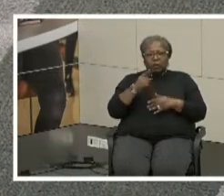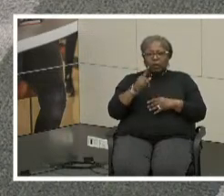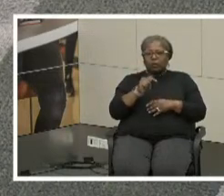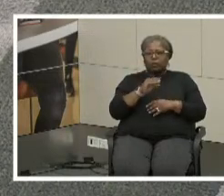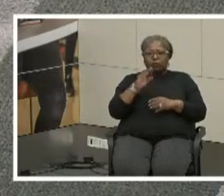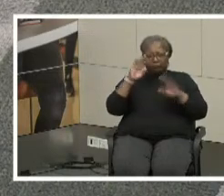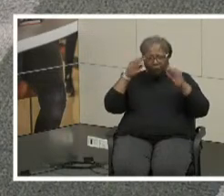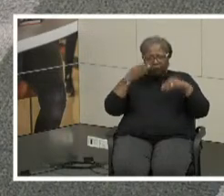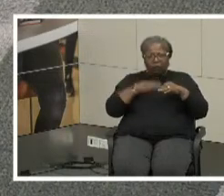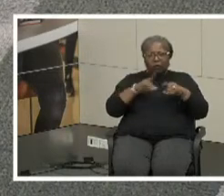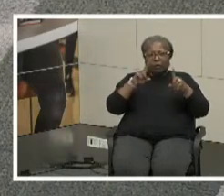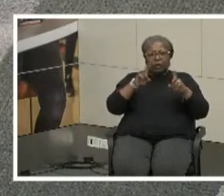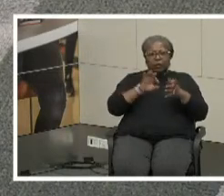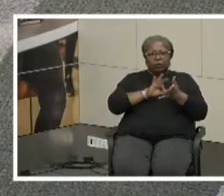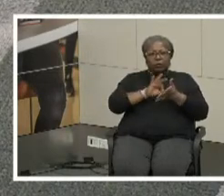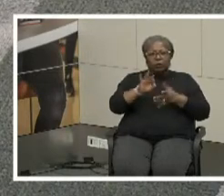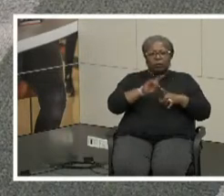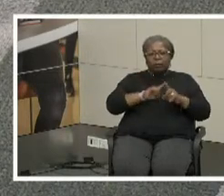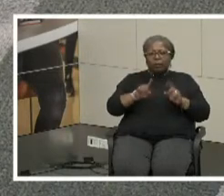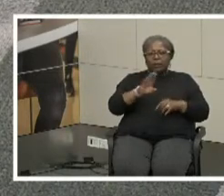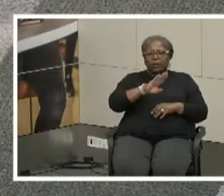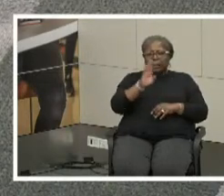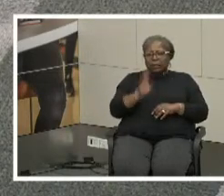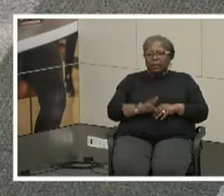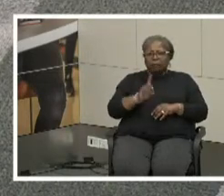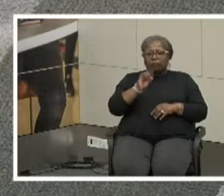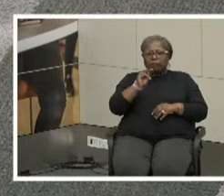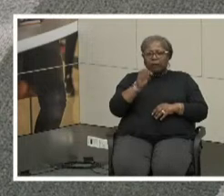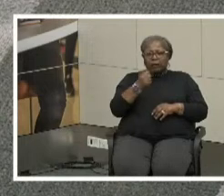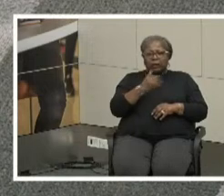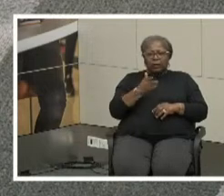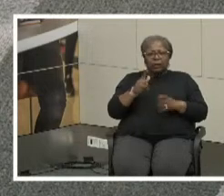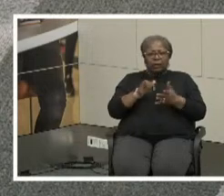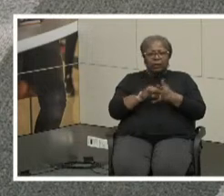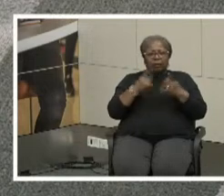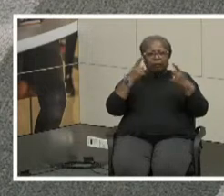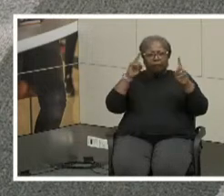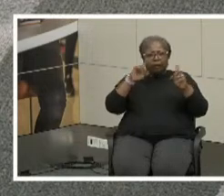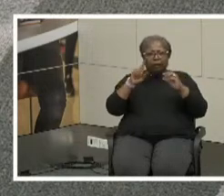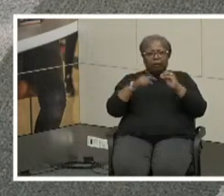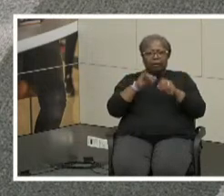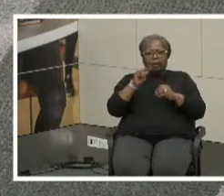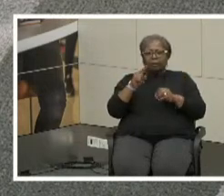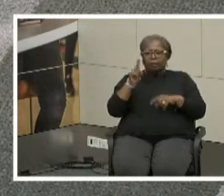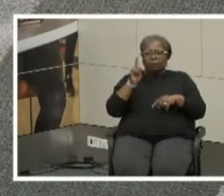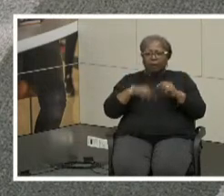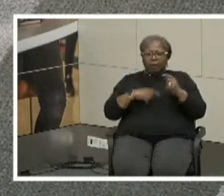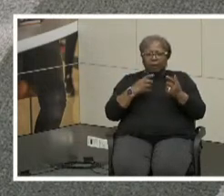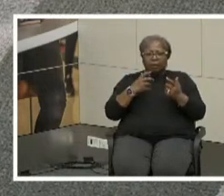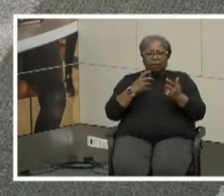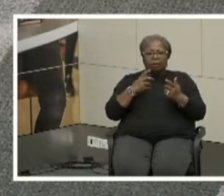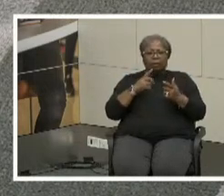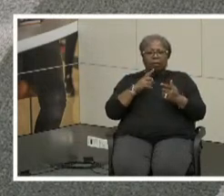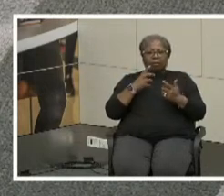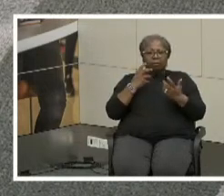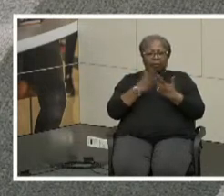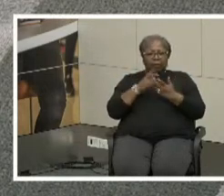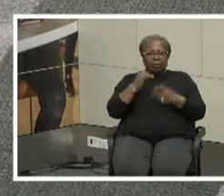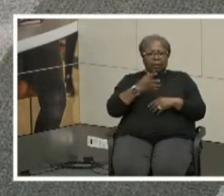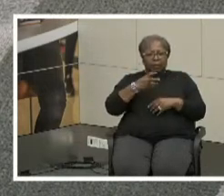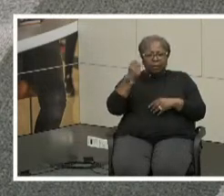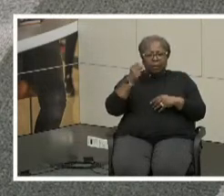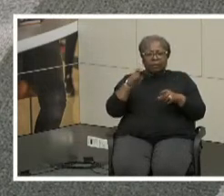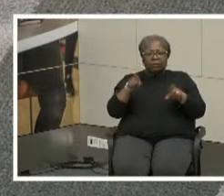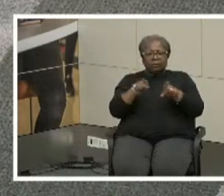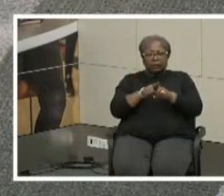too focused on test scores but he has never done anything effective about them you can't magically learn by taking the